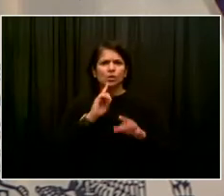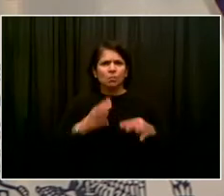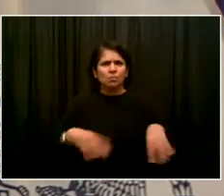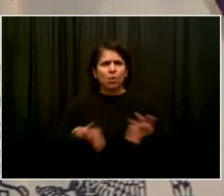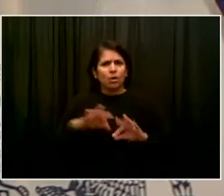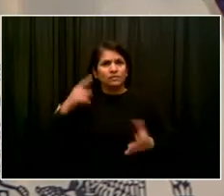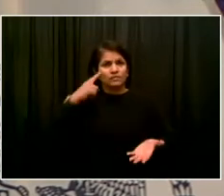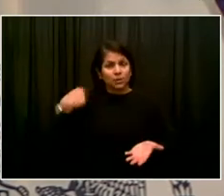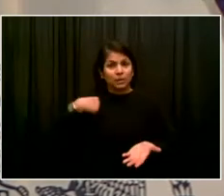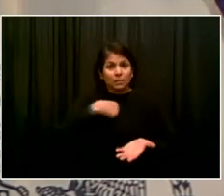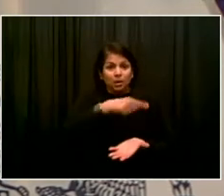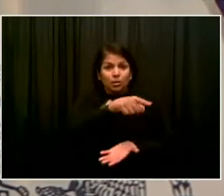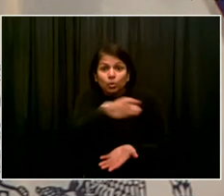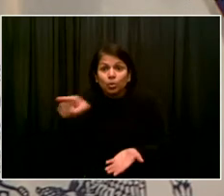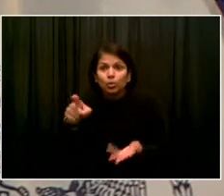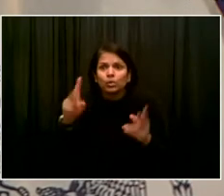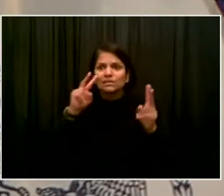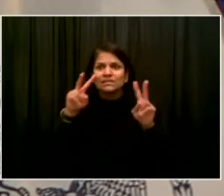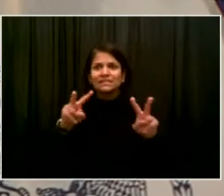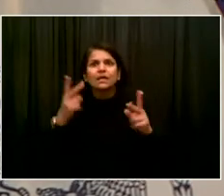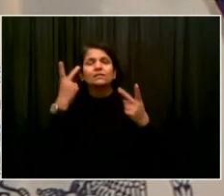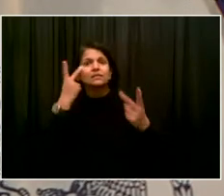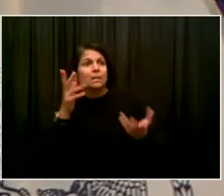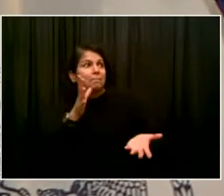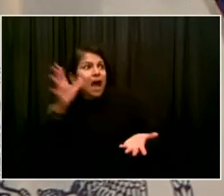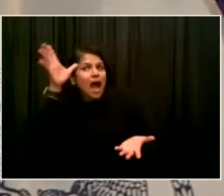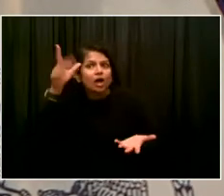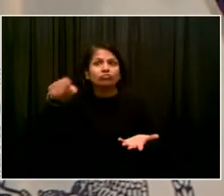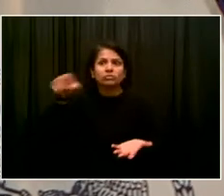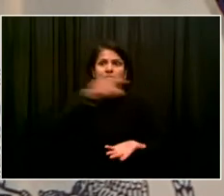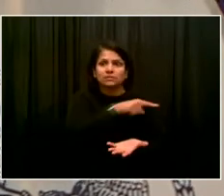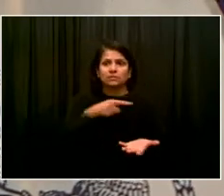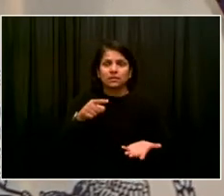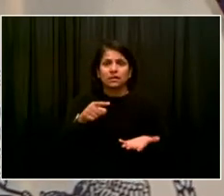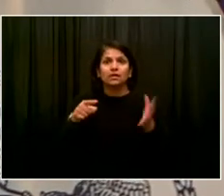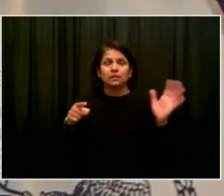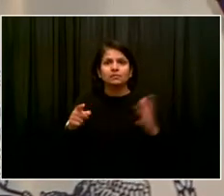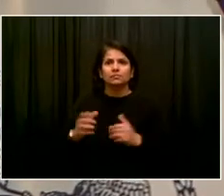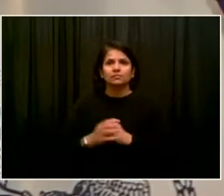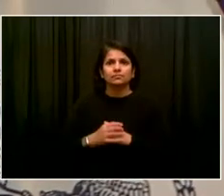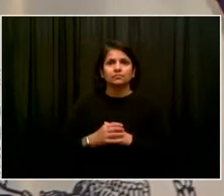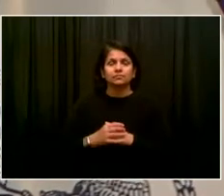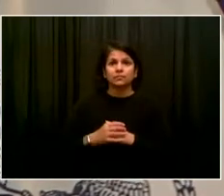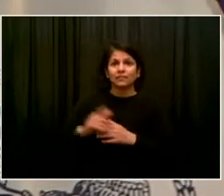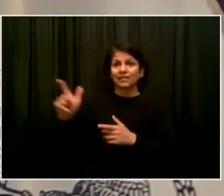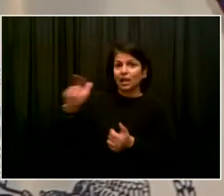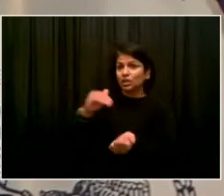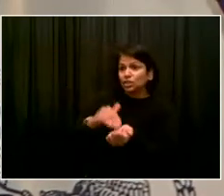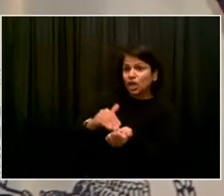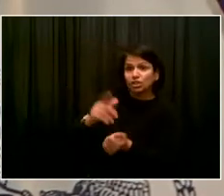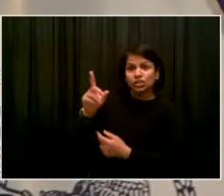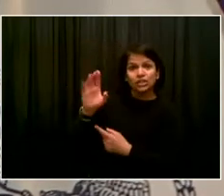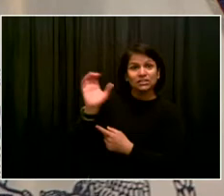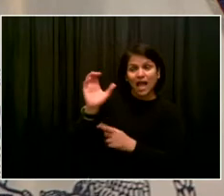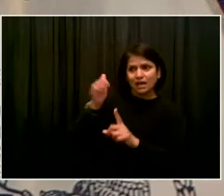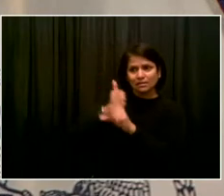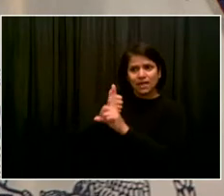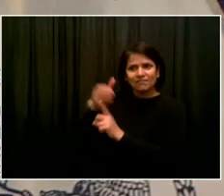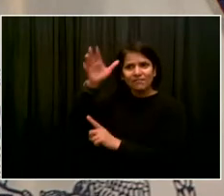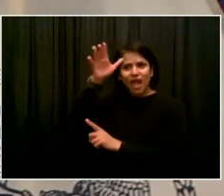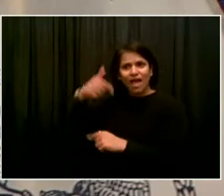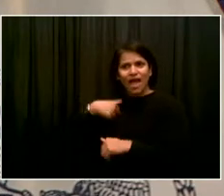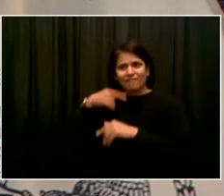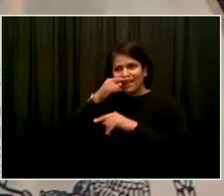the importance of this action to keep us safe, keep our kids safe. He's a father of a fourth grader and a fifth grader. Go to PS 304 in the